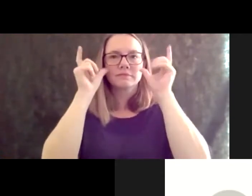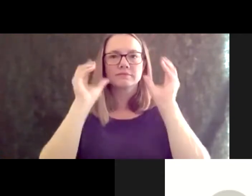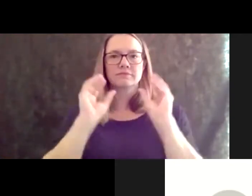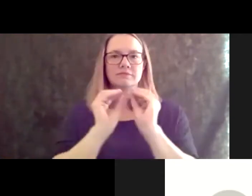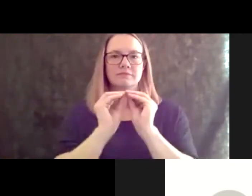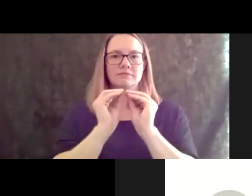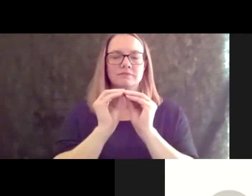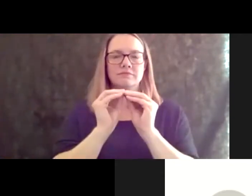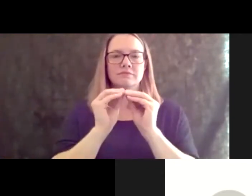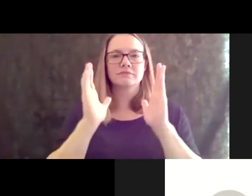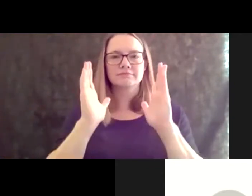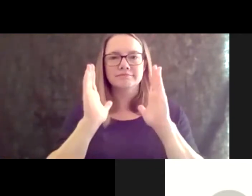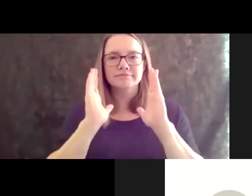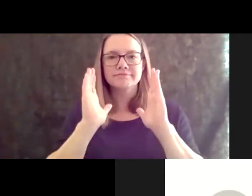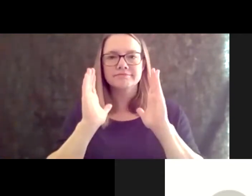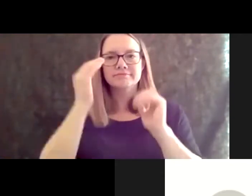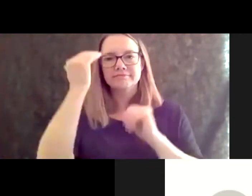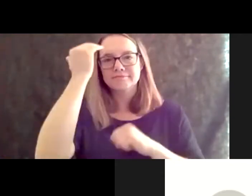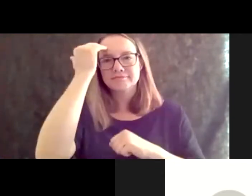Start to move your body.